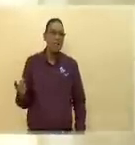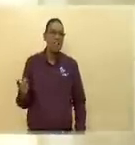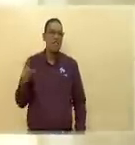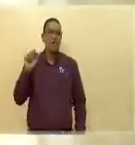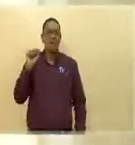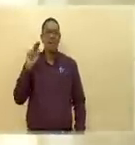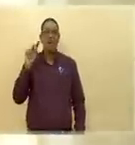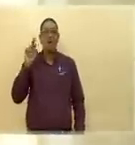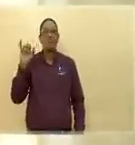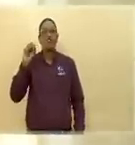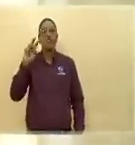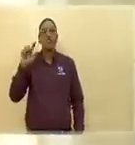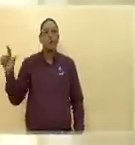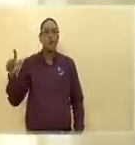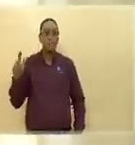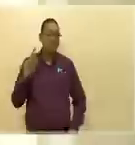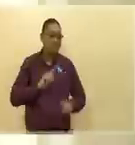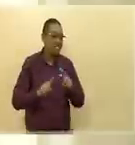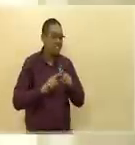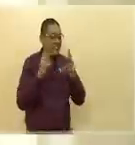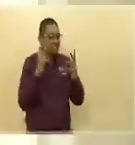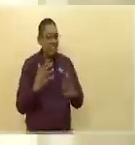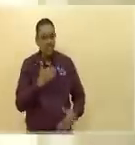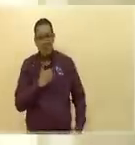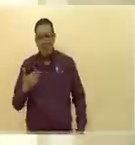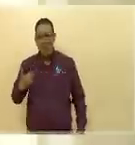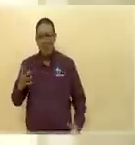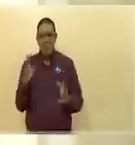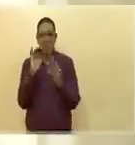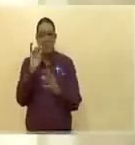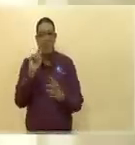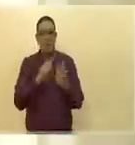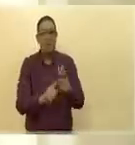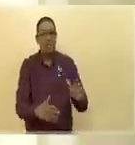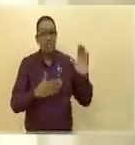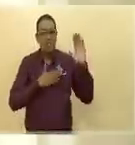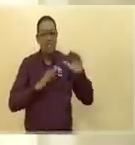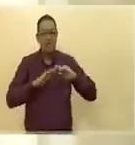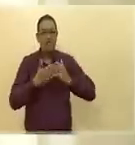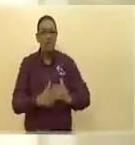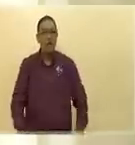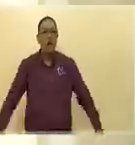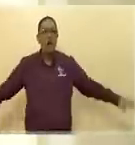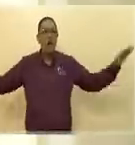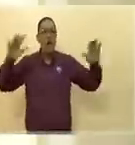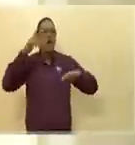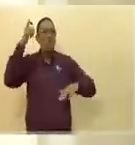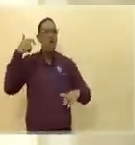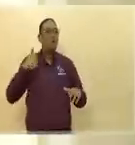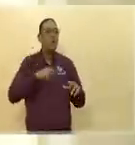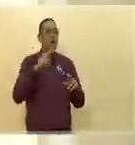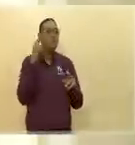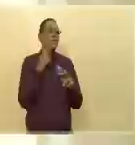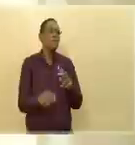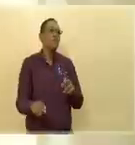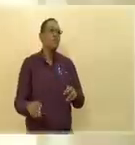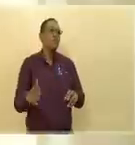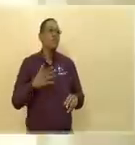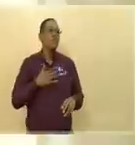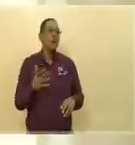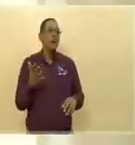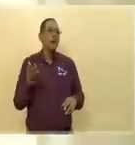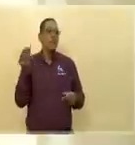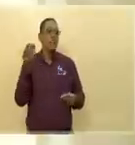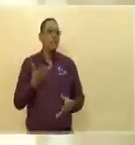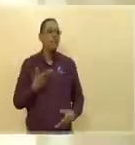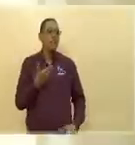Sewell, distinguished guests, members of the press, and citizens of Jamaica, because we have to be brief, my direction from